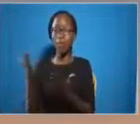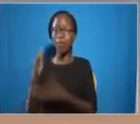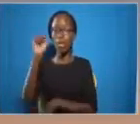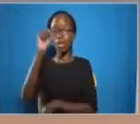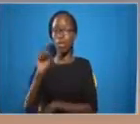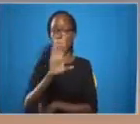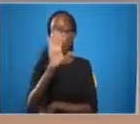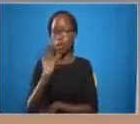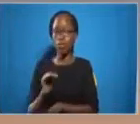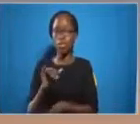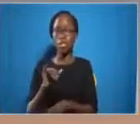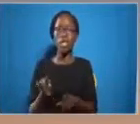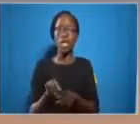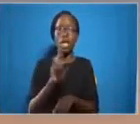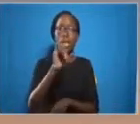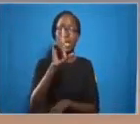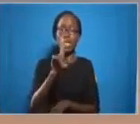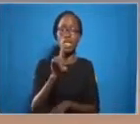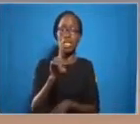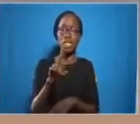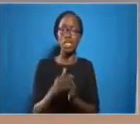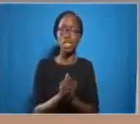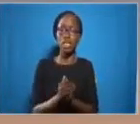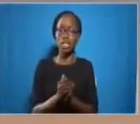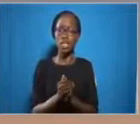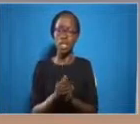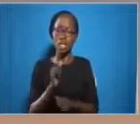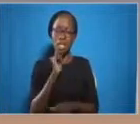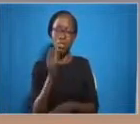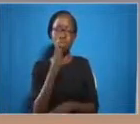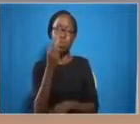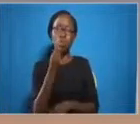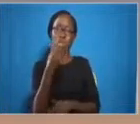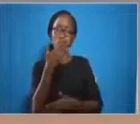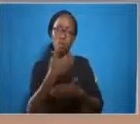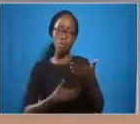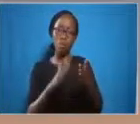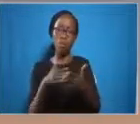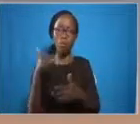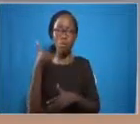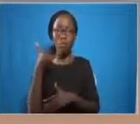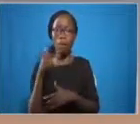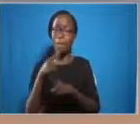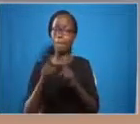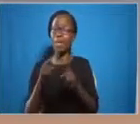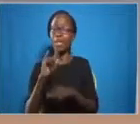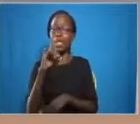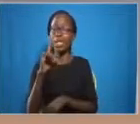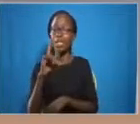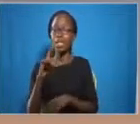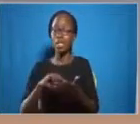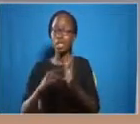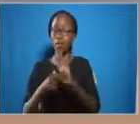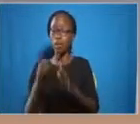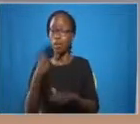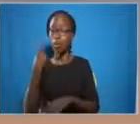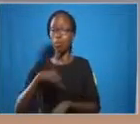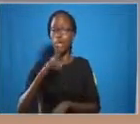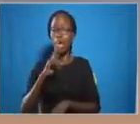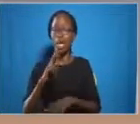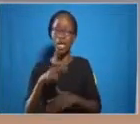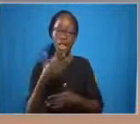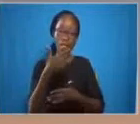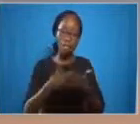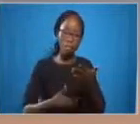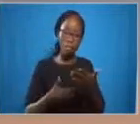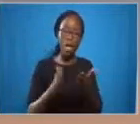Identity is more than just documents and gadgets. Identity is who we are. The documents and the gadgets and the tools